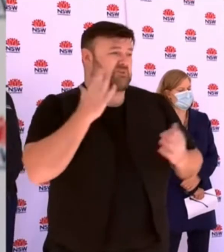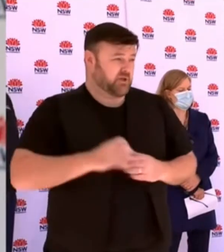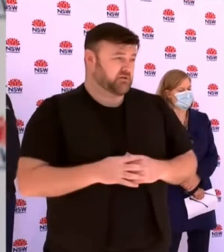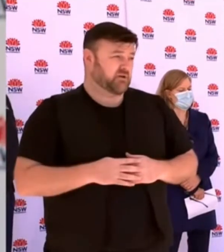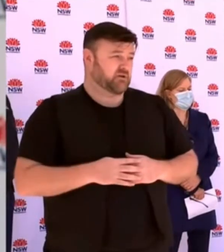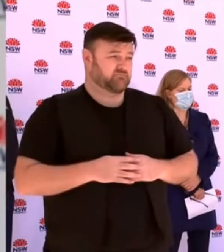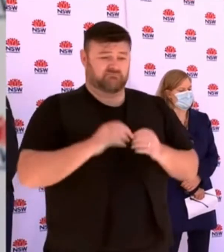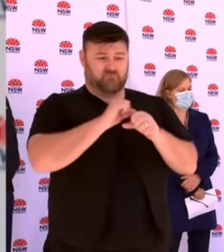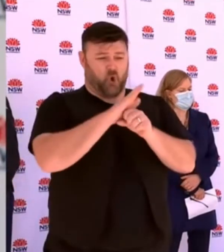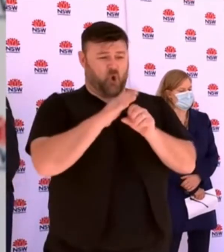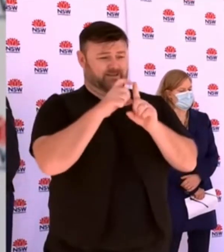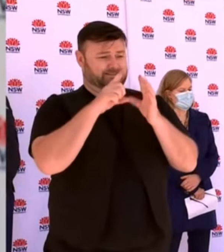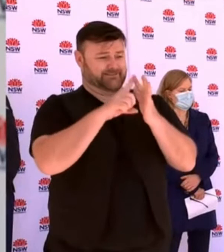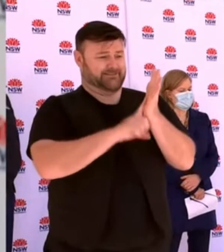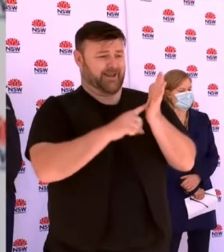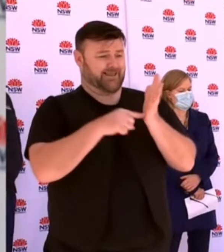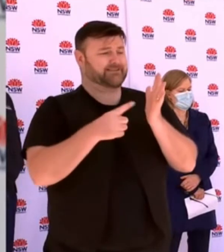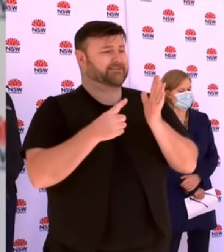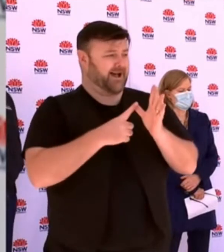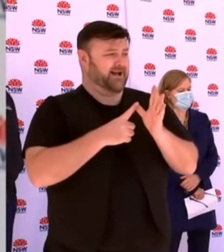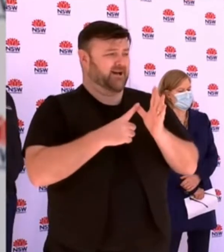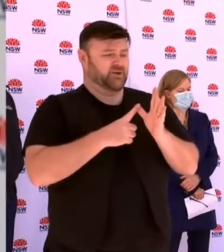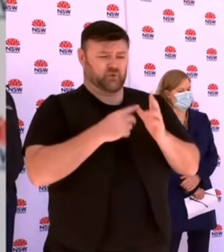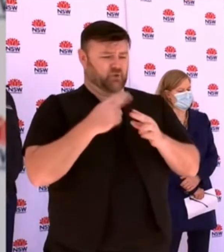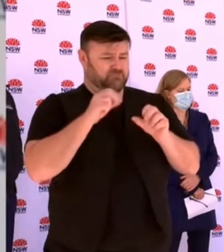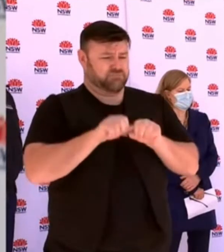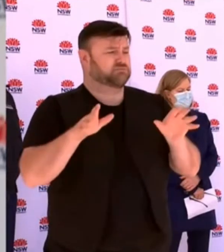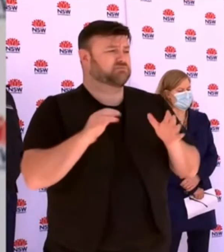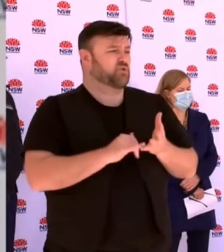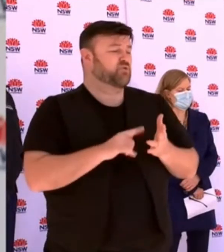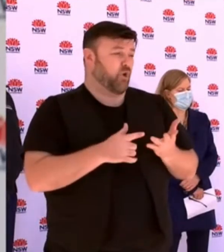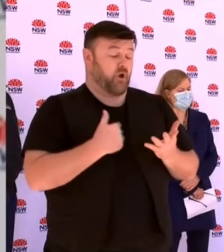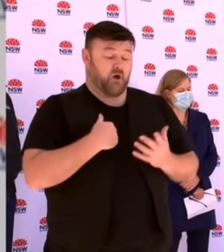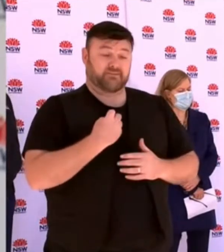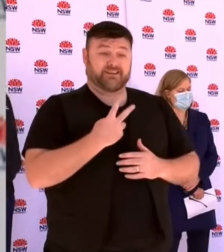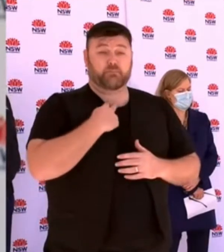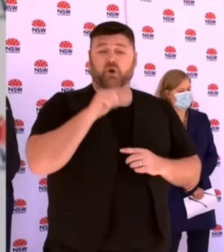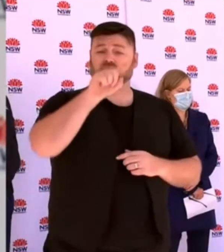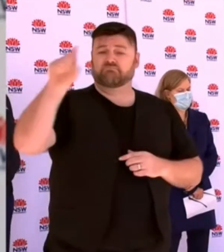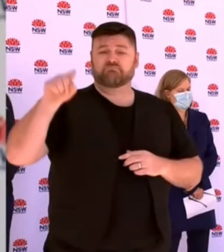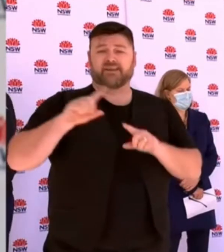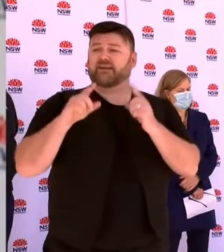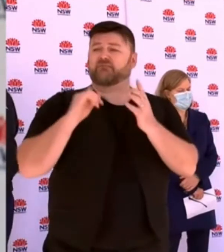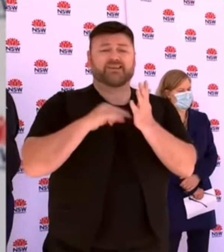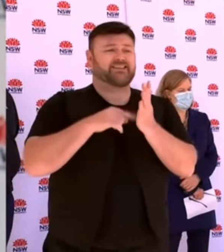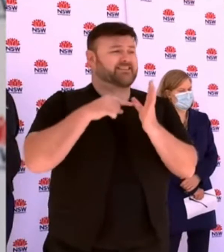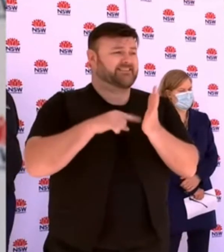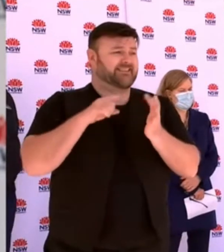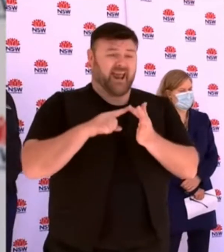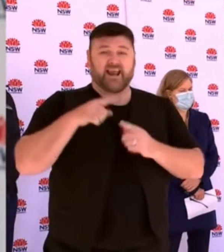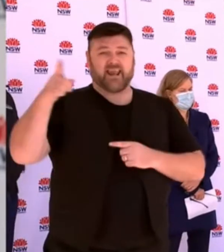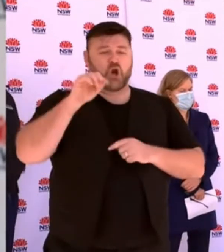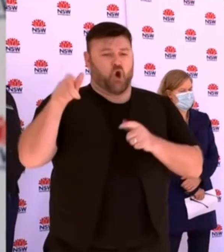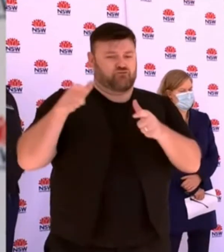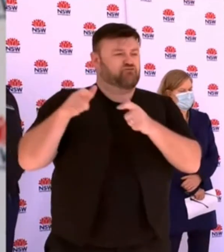transmissible variant, the Delta strain as we call it, and I'm disappointed that the other state leaders didn't see fit to maintain the number of